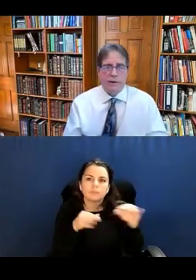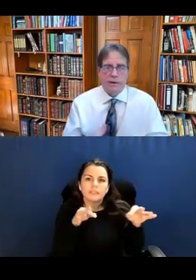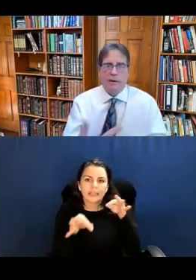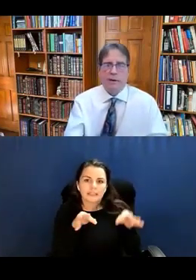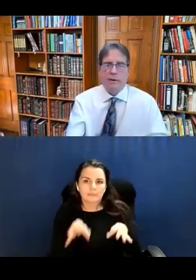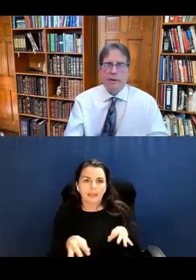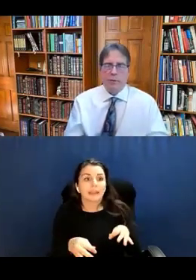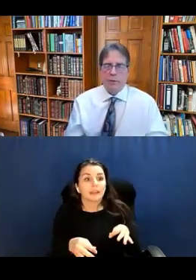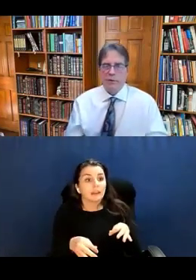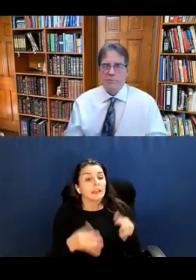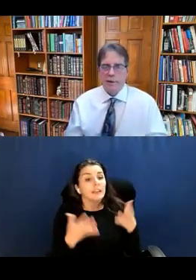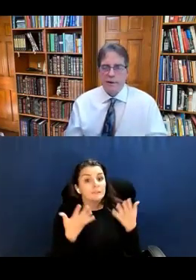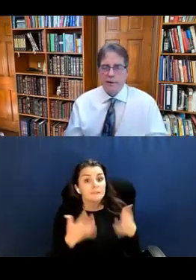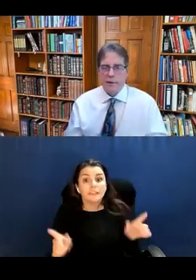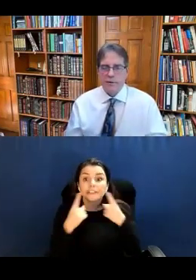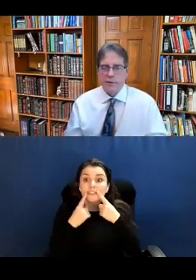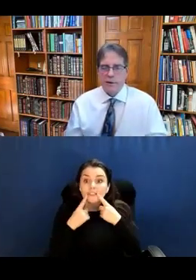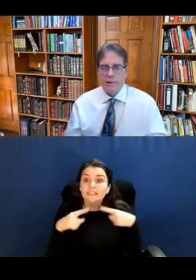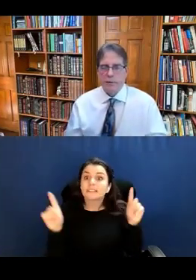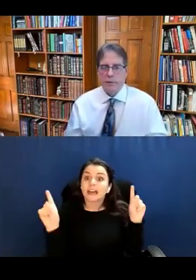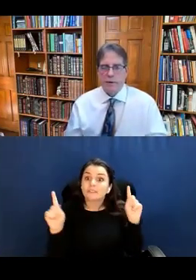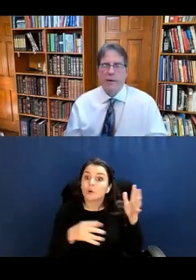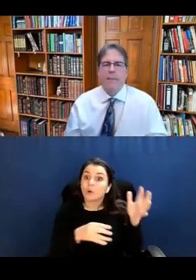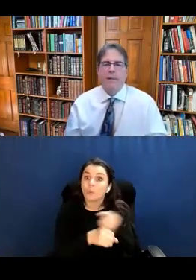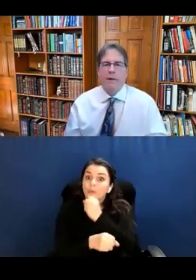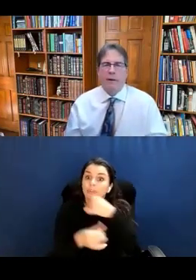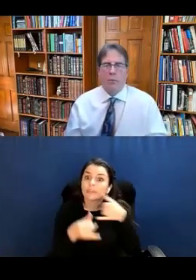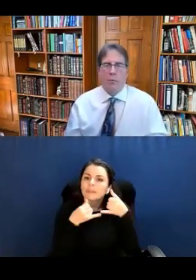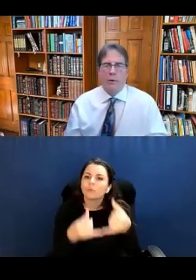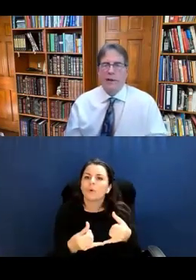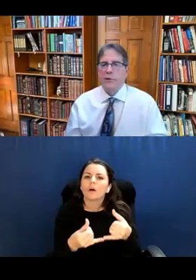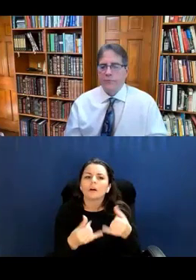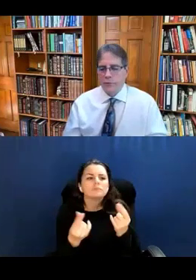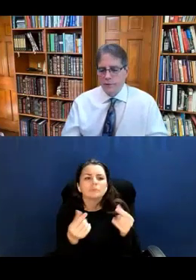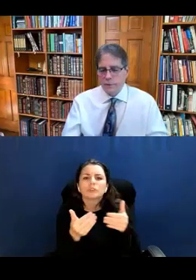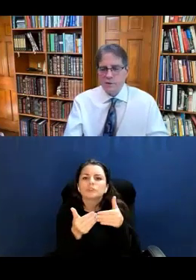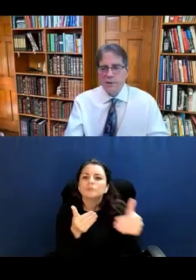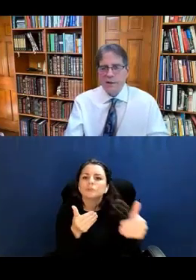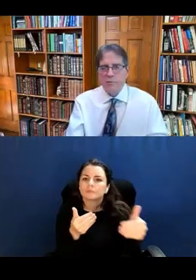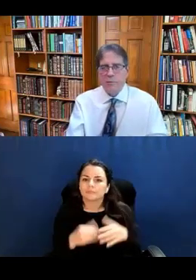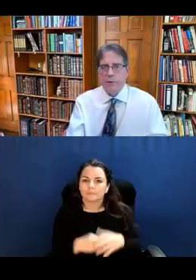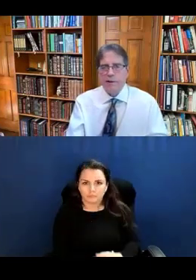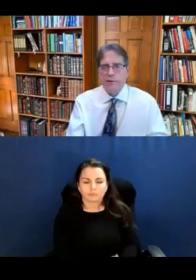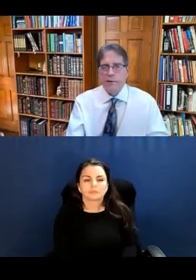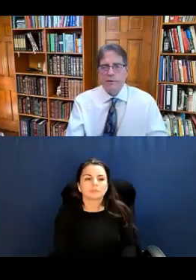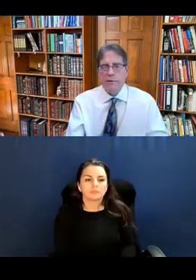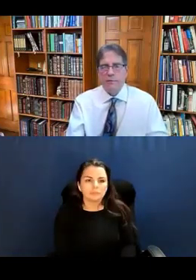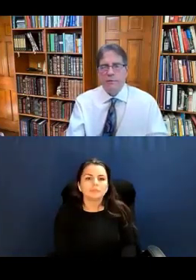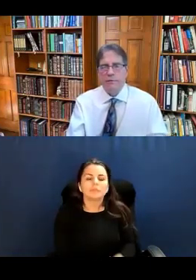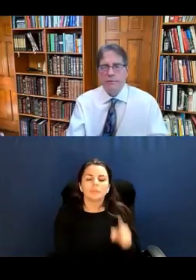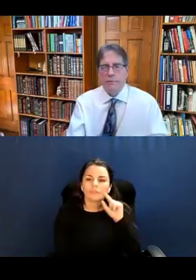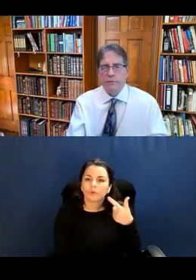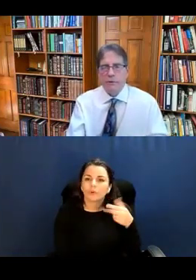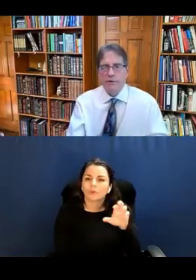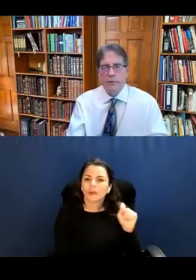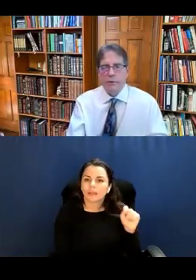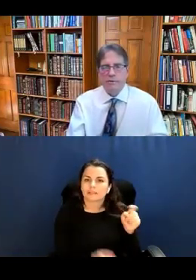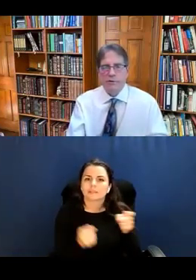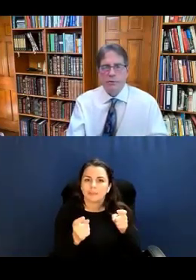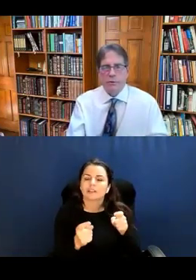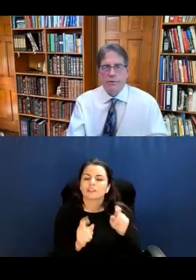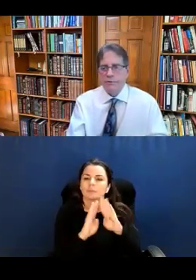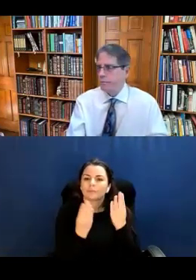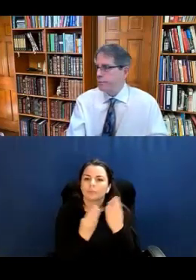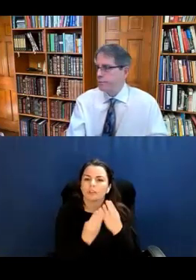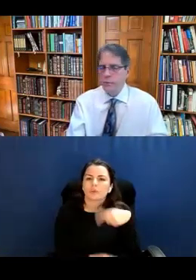successful and an award is made. He'll actually talk about what they look for at the grants management branch in terms of launching one of